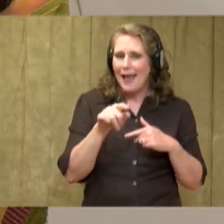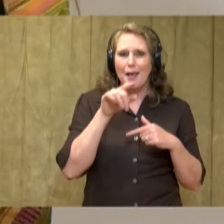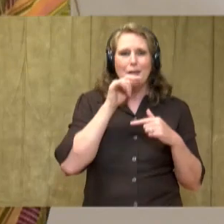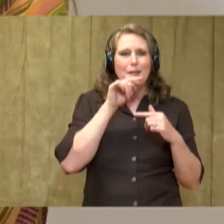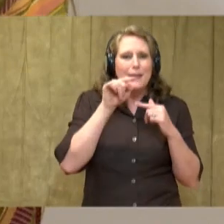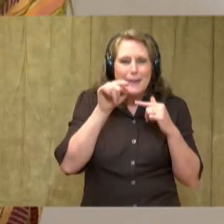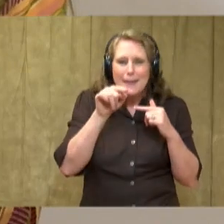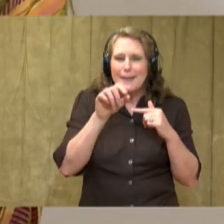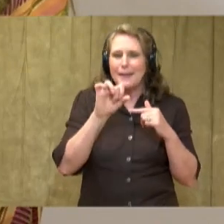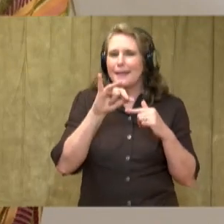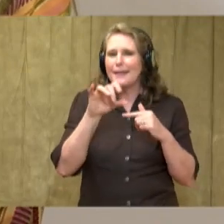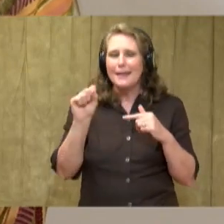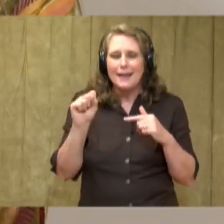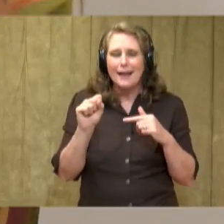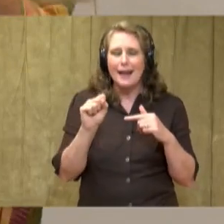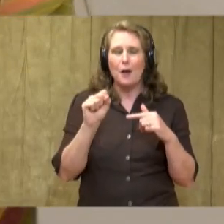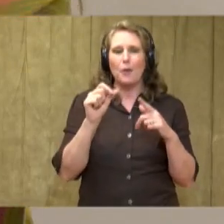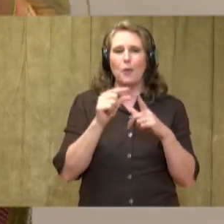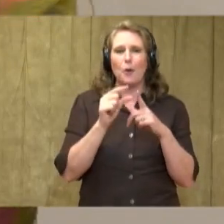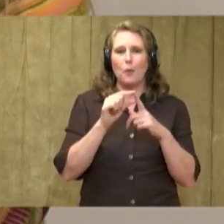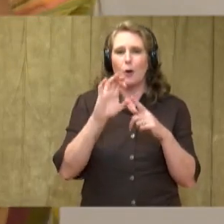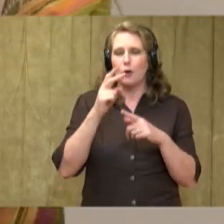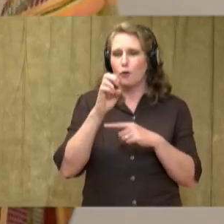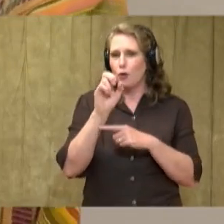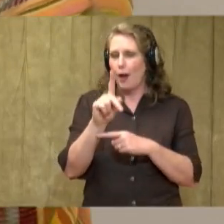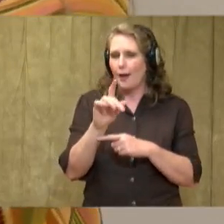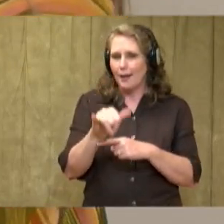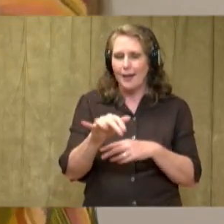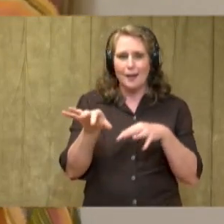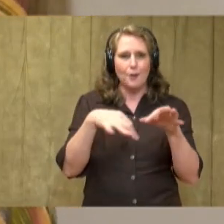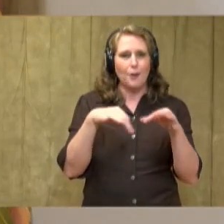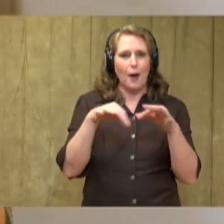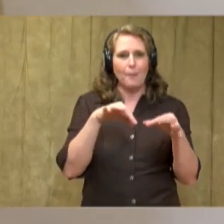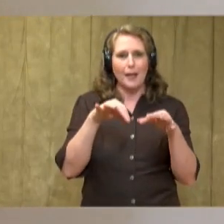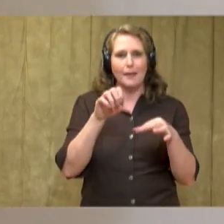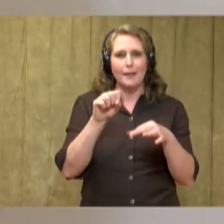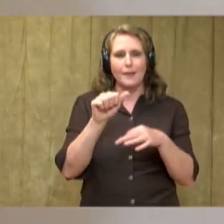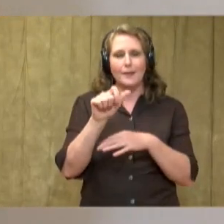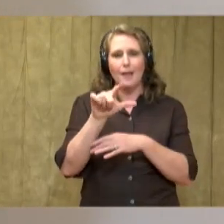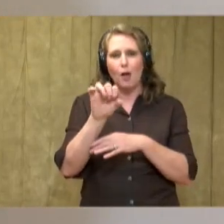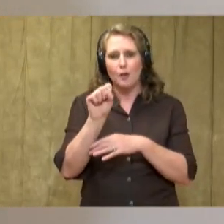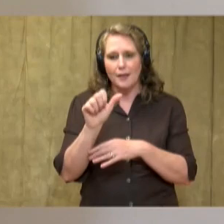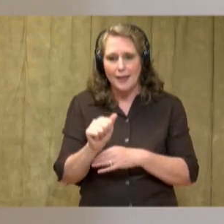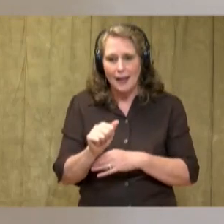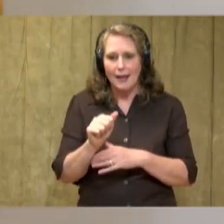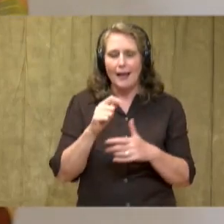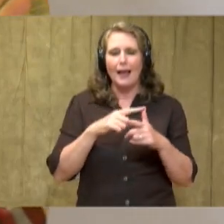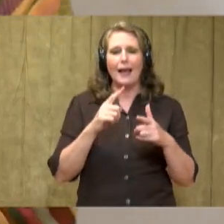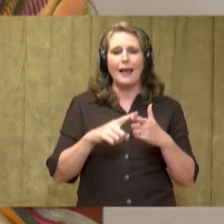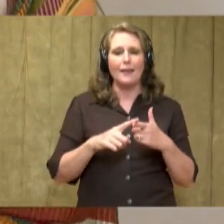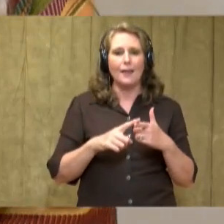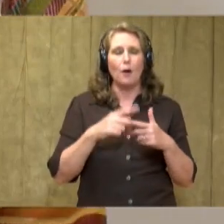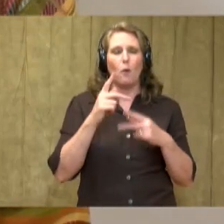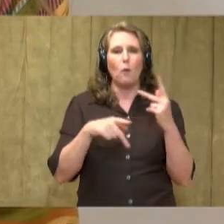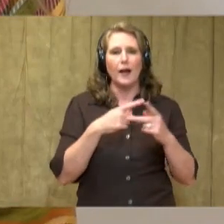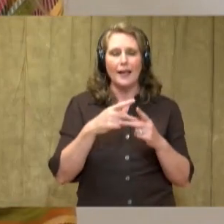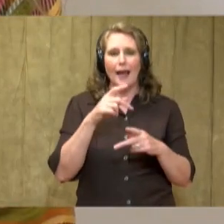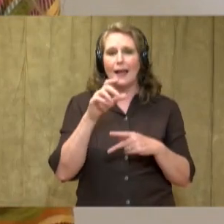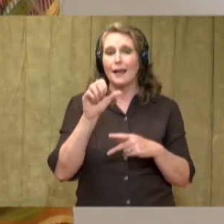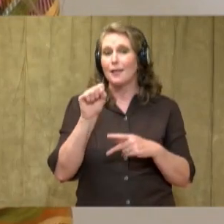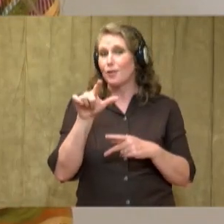Chunky salsa. The word chunky, again, is describing the salsa. Okay, and then we also had what kind of